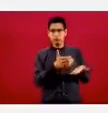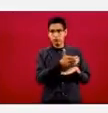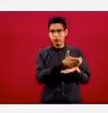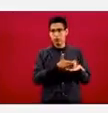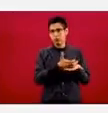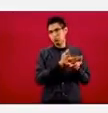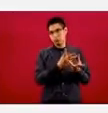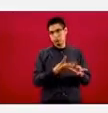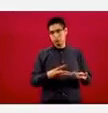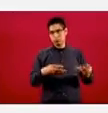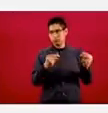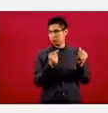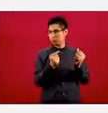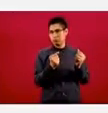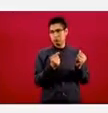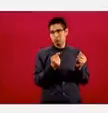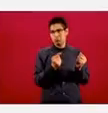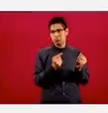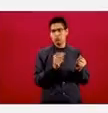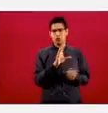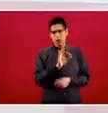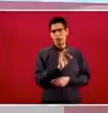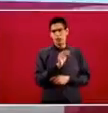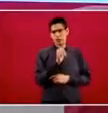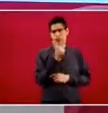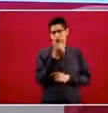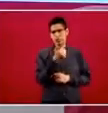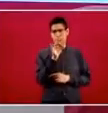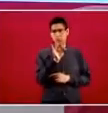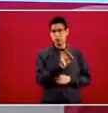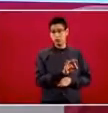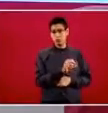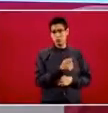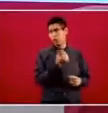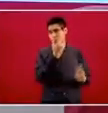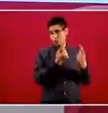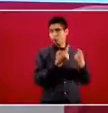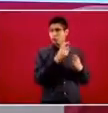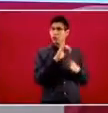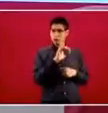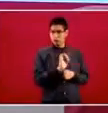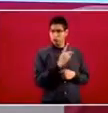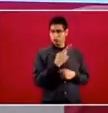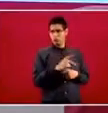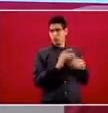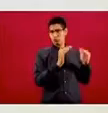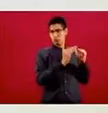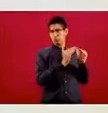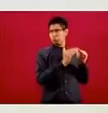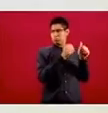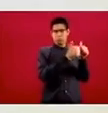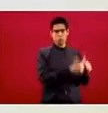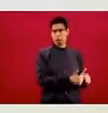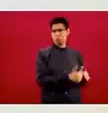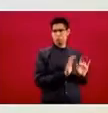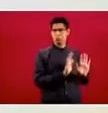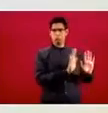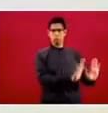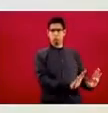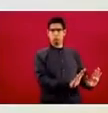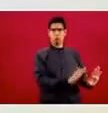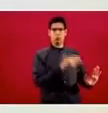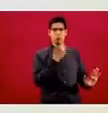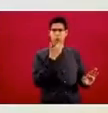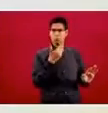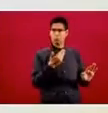out of those people who recovered, who have a favorable evolution, so to speak, most of them